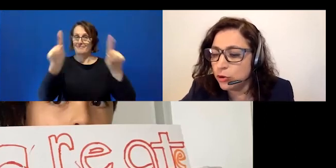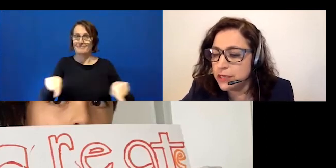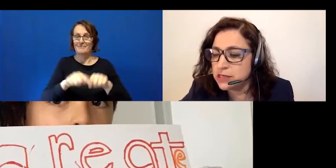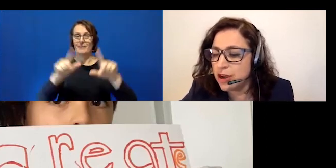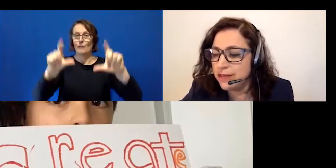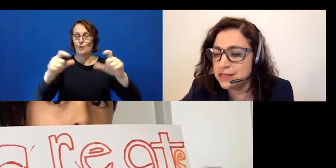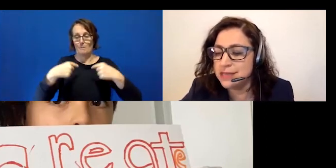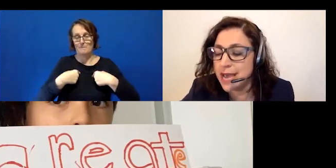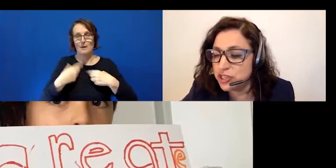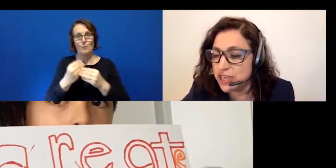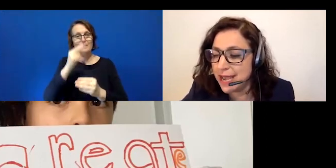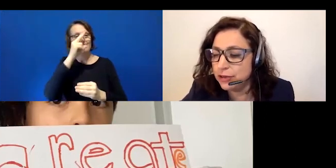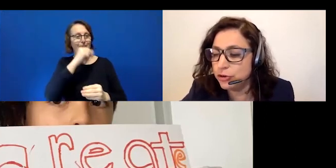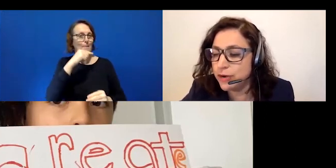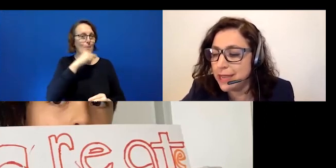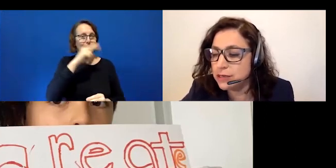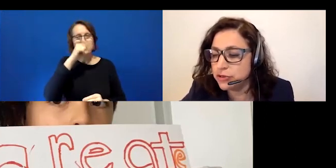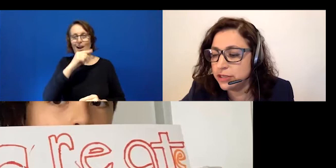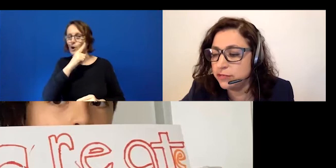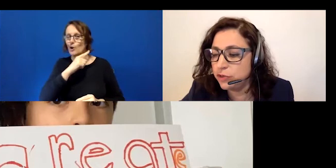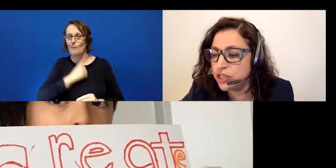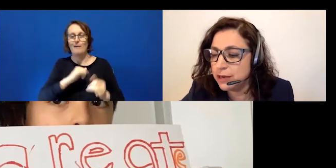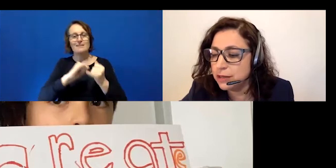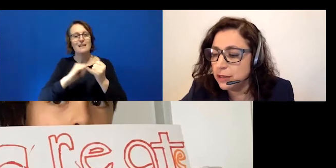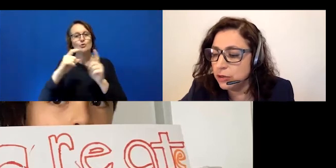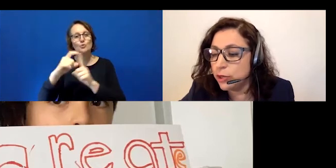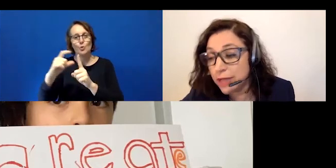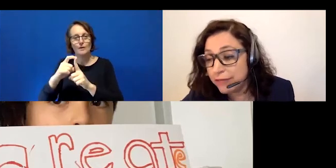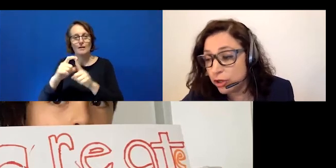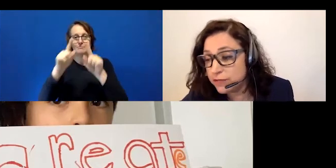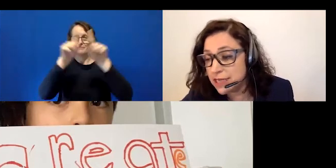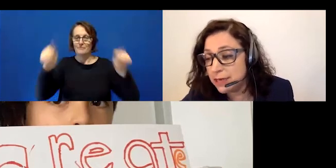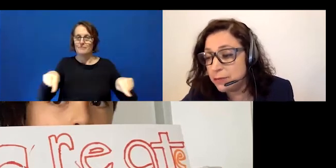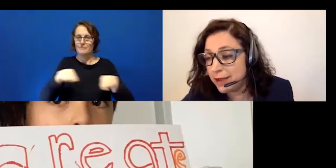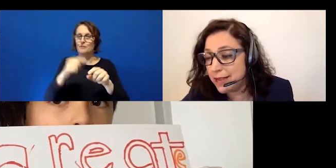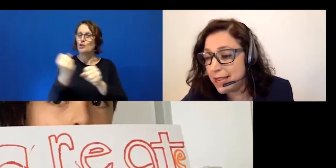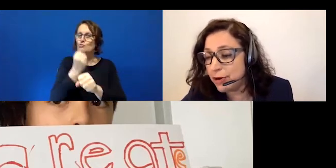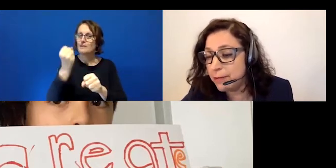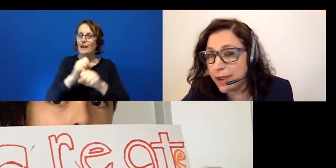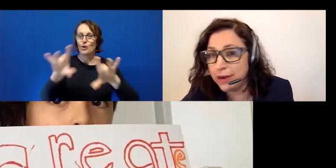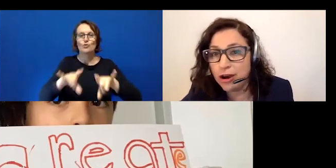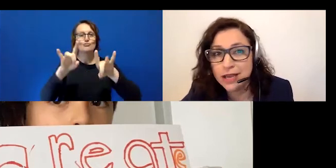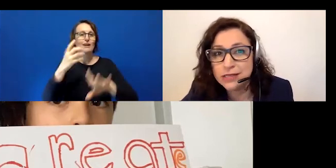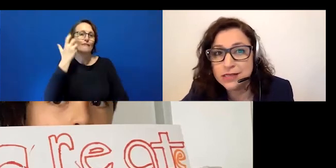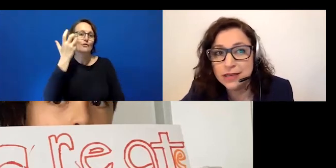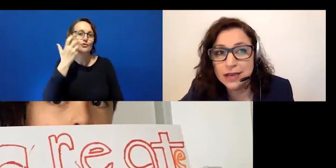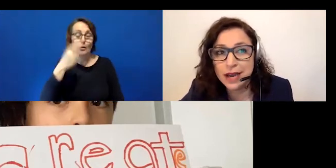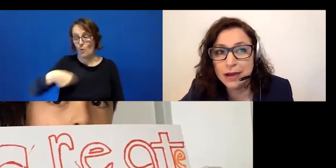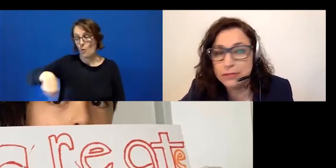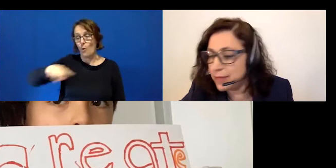We are holding a sign that says #Create Australia's Future. We all have olive skin, brown hair and brown